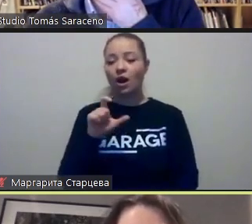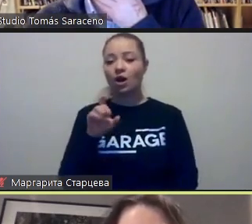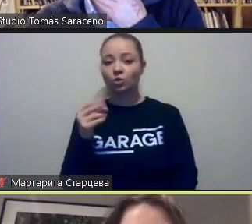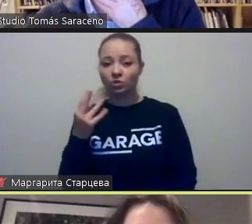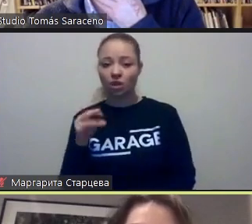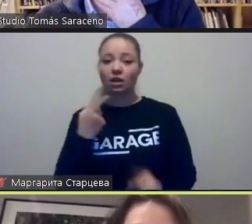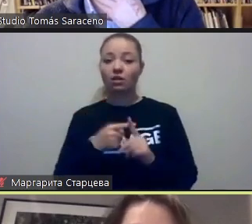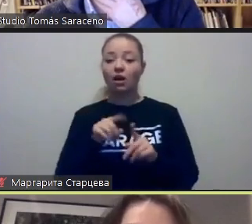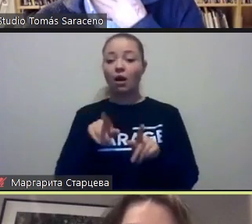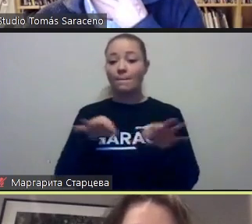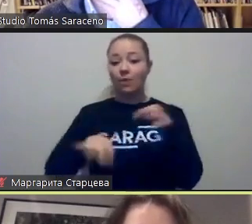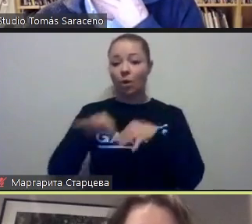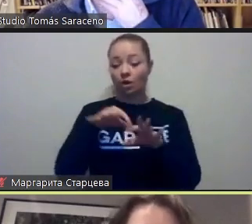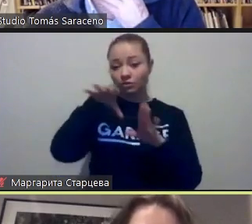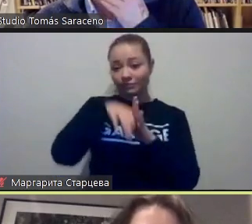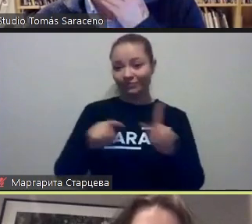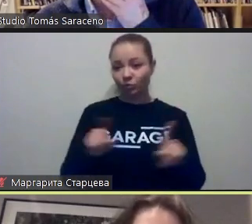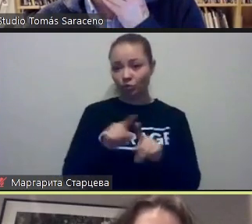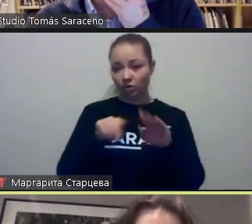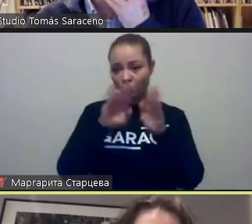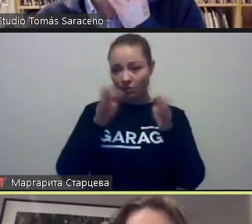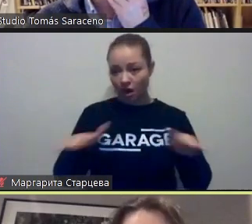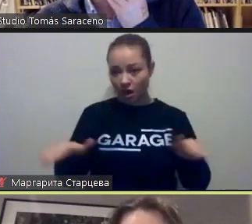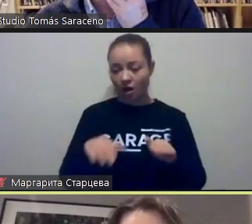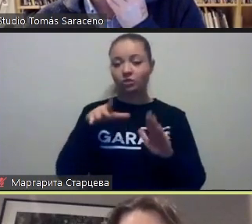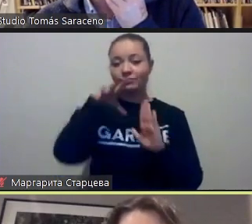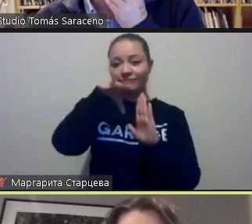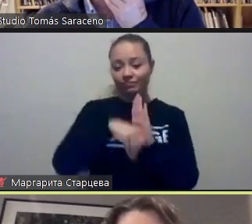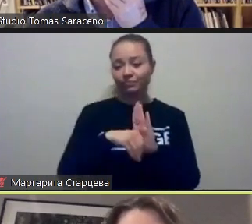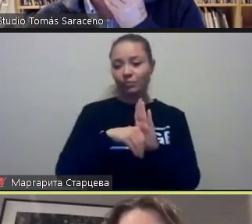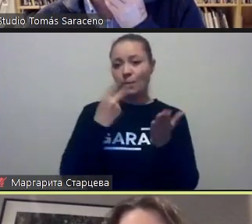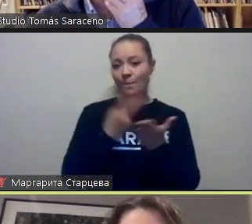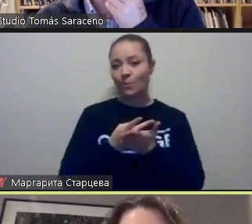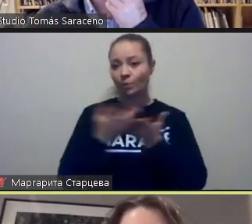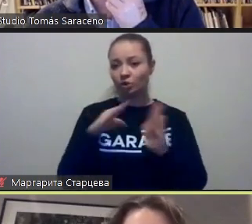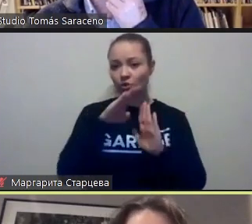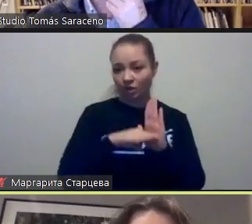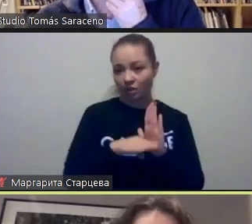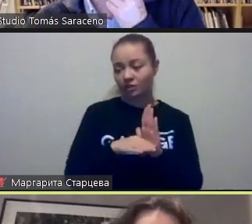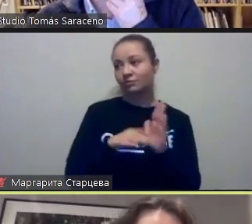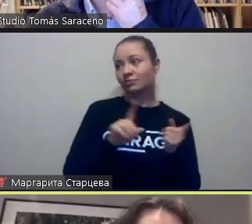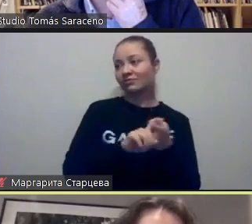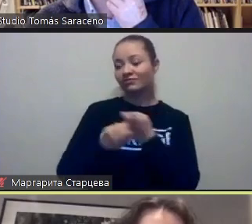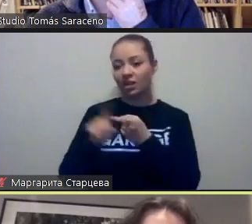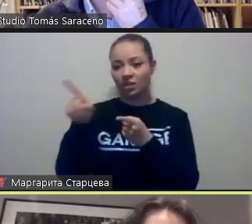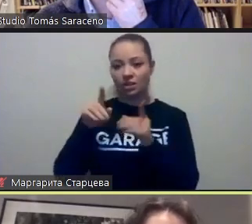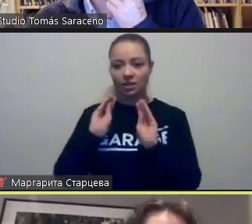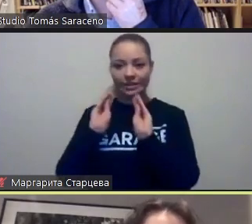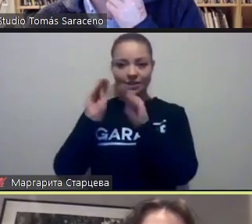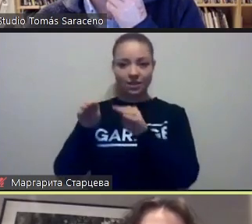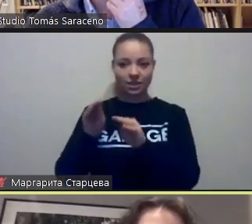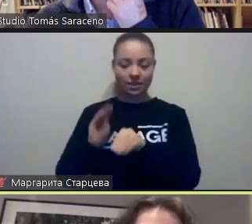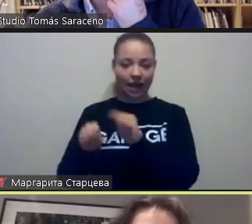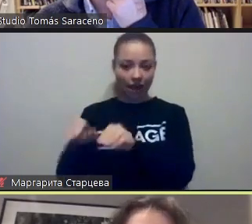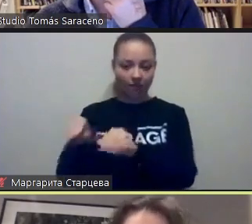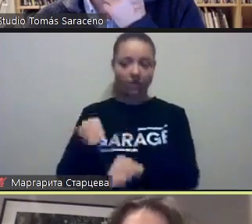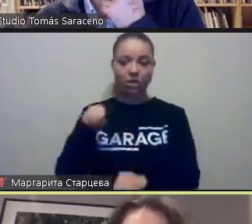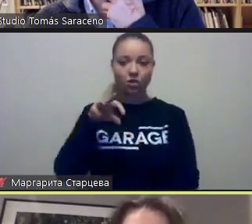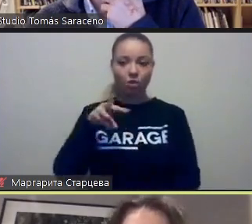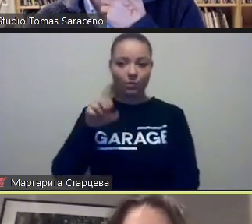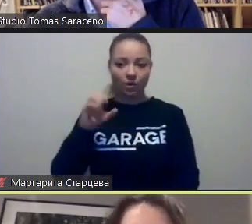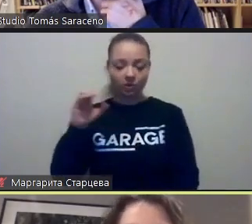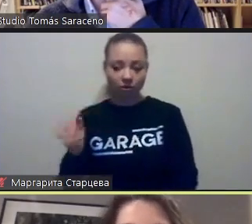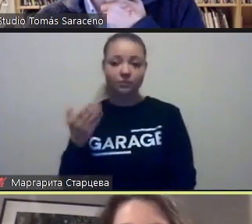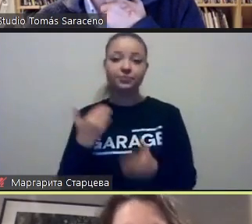this laboratory is a project run by the Garage Museum as part of the public program linked to